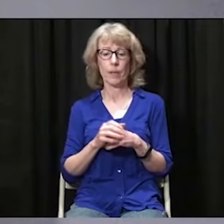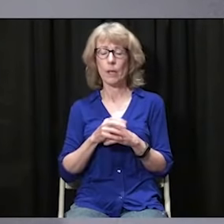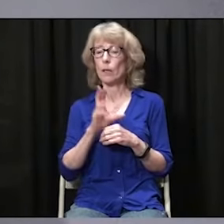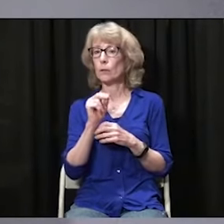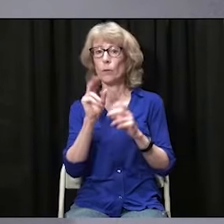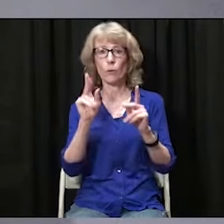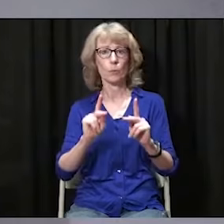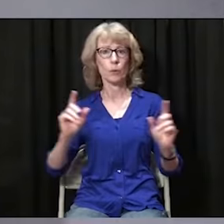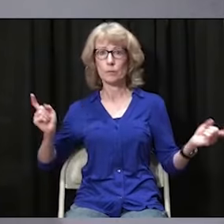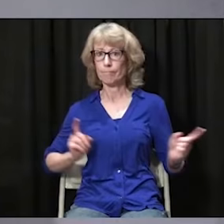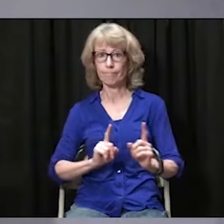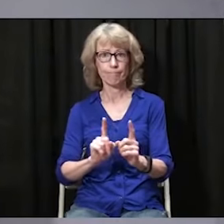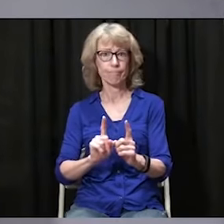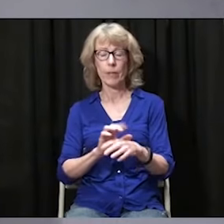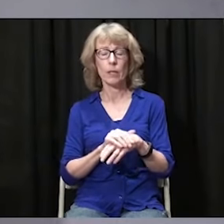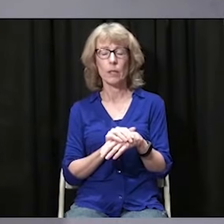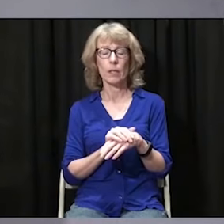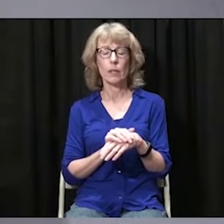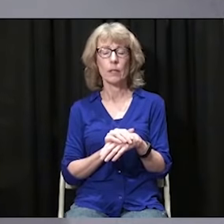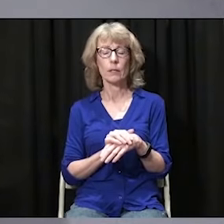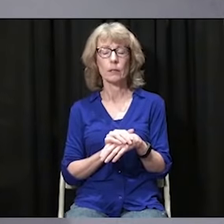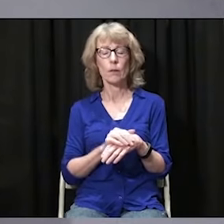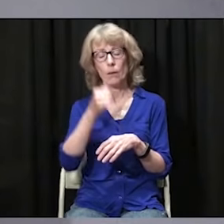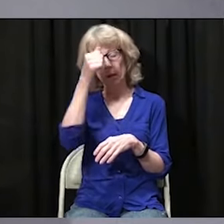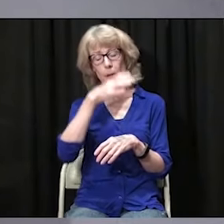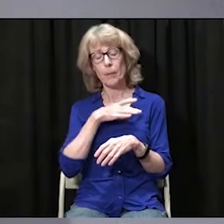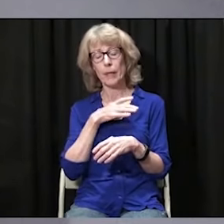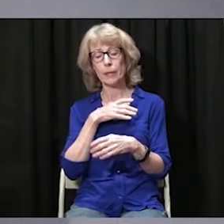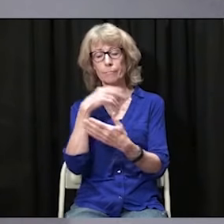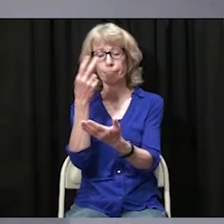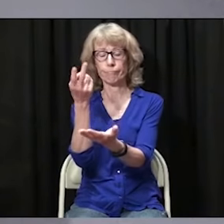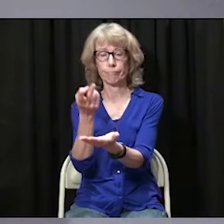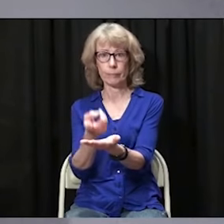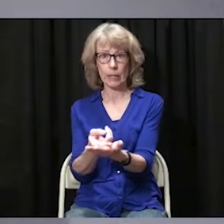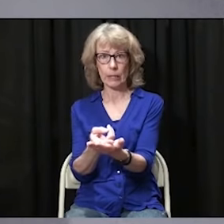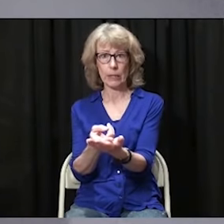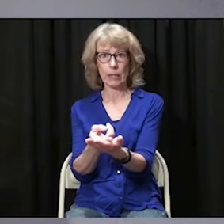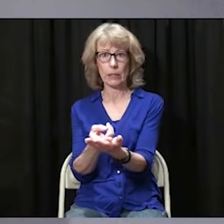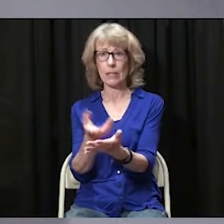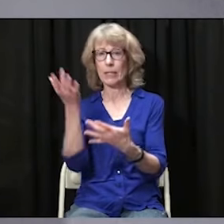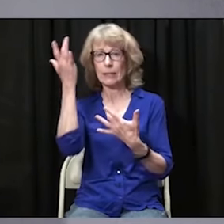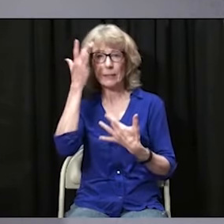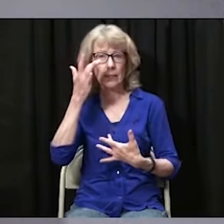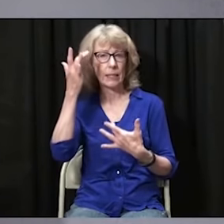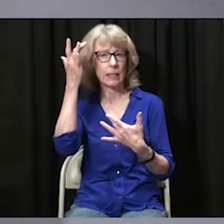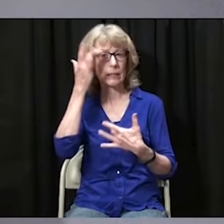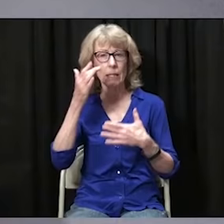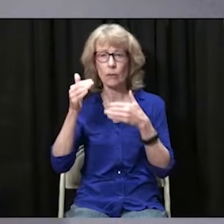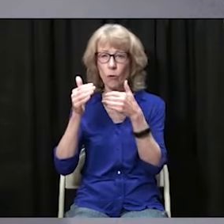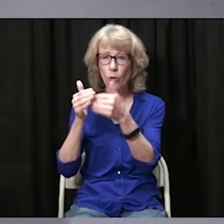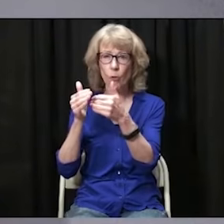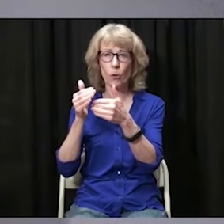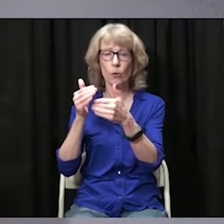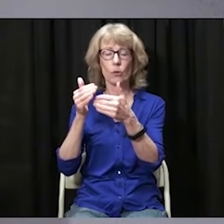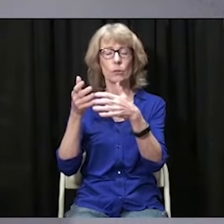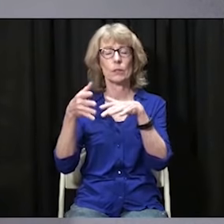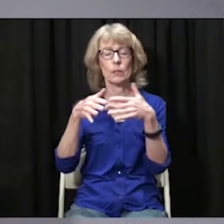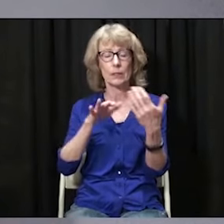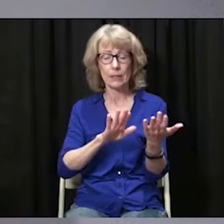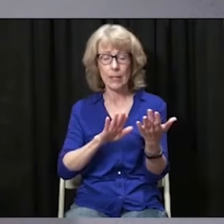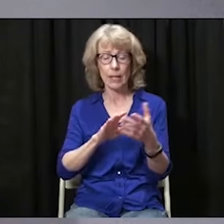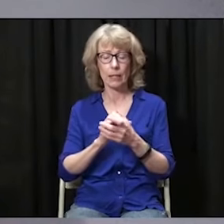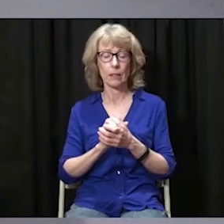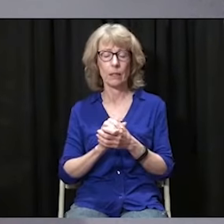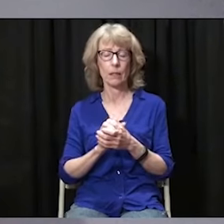breath. So he's laying on the bed. His breathing is very labored. He can barely get the oxygen down. And at one